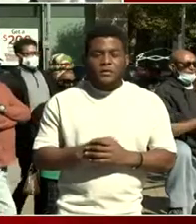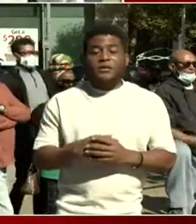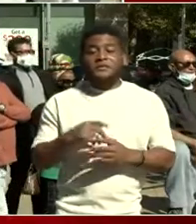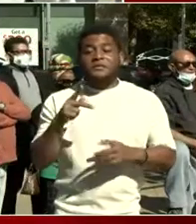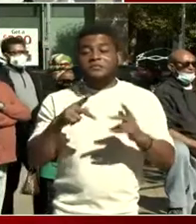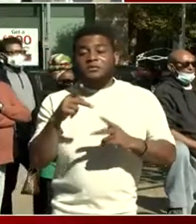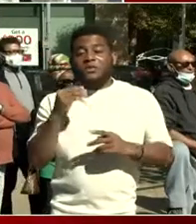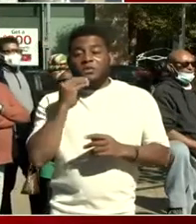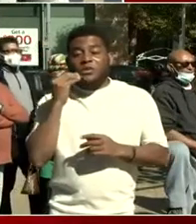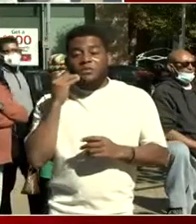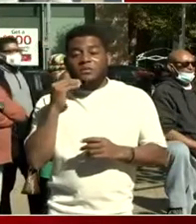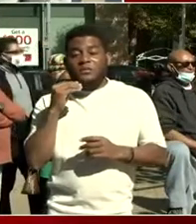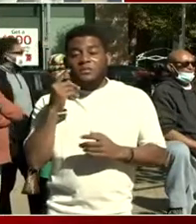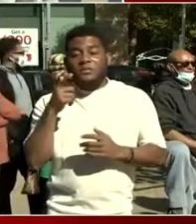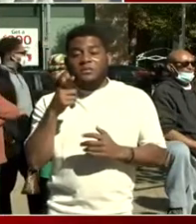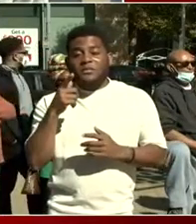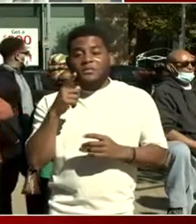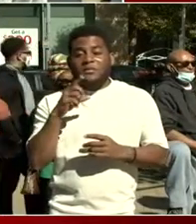DC Council